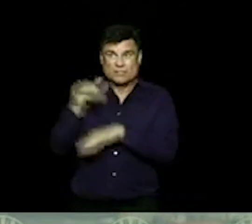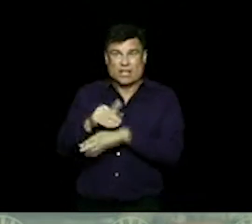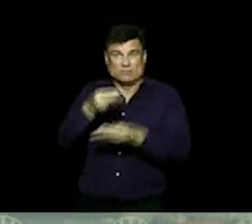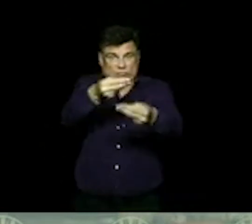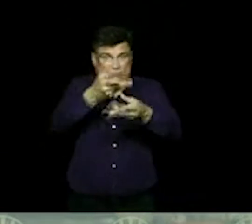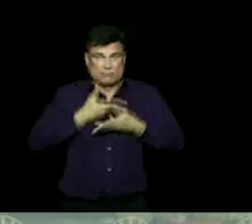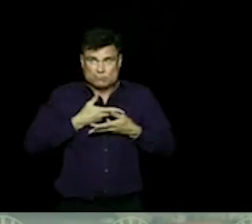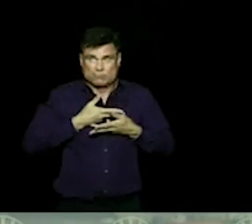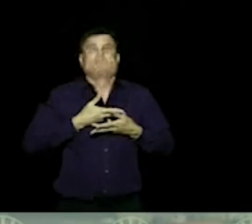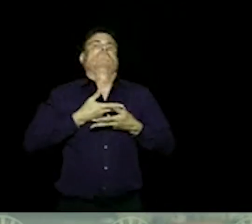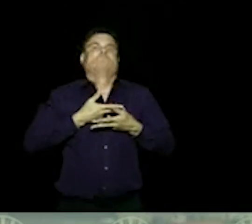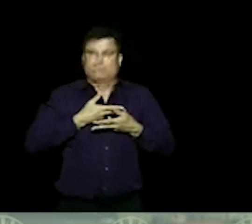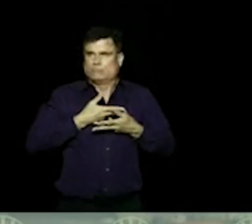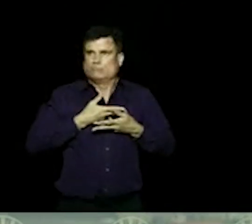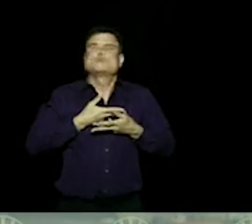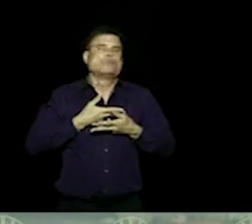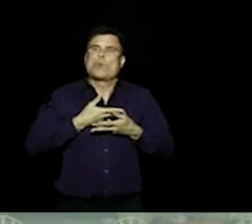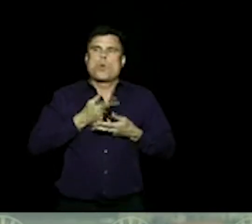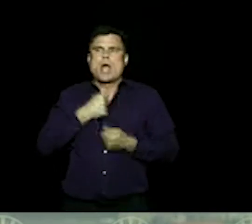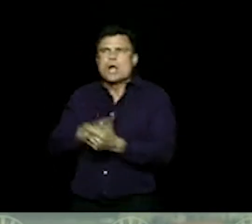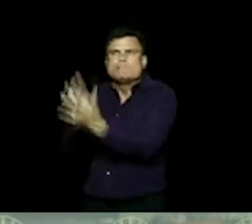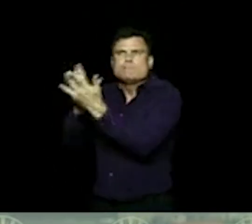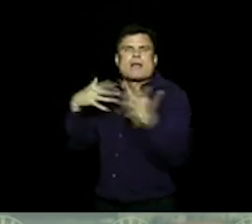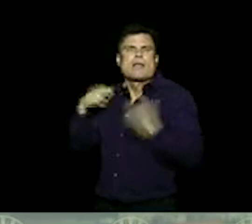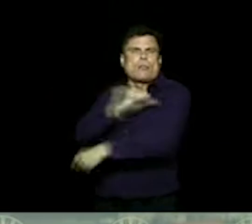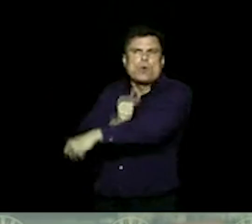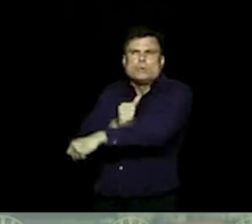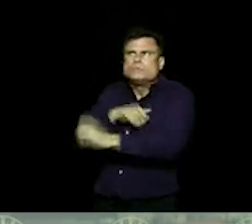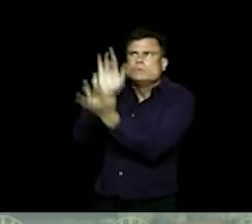officials of the Ministry of Health. I contacted, and others,